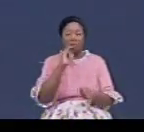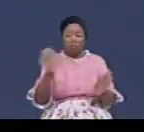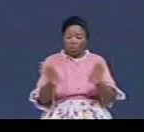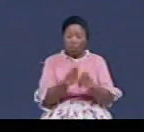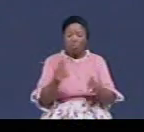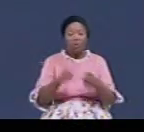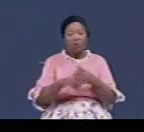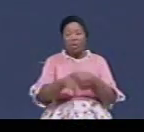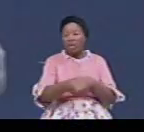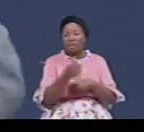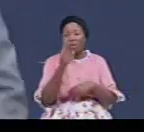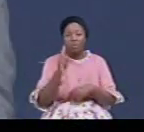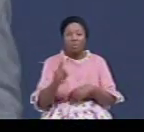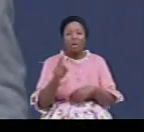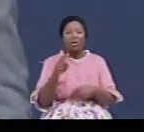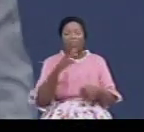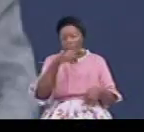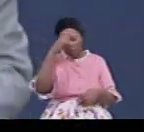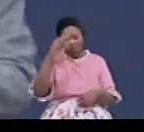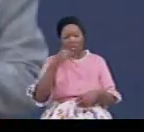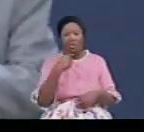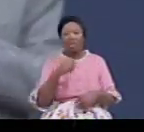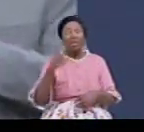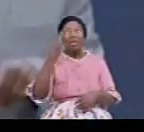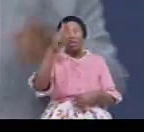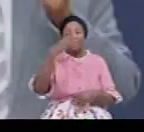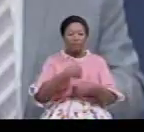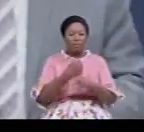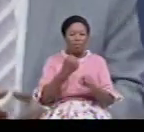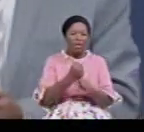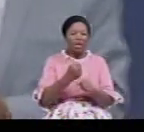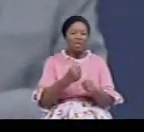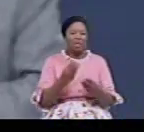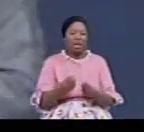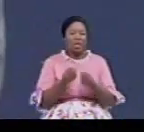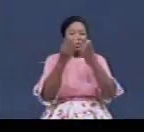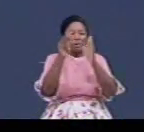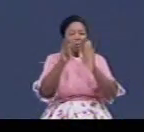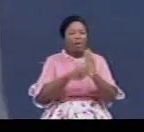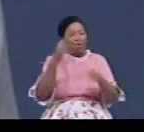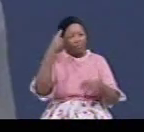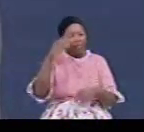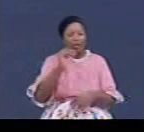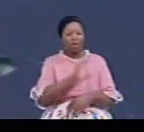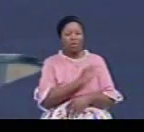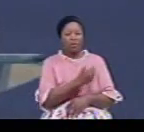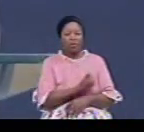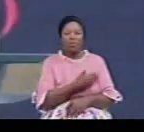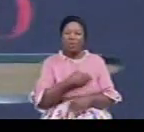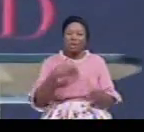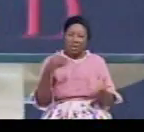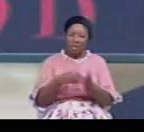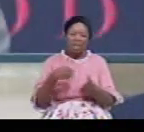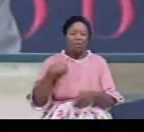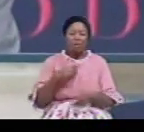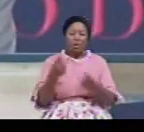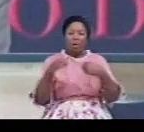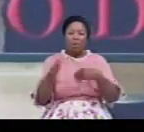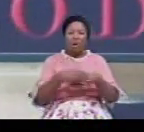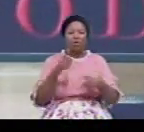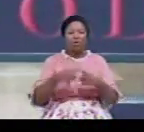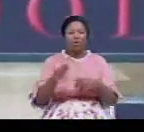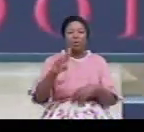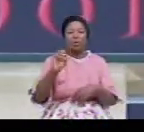says, it maketh an atonement for the soul. Again, we come back to Romans